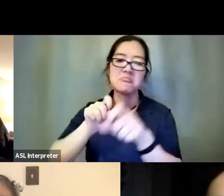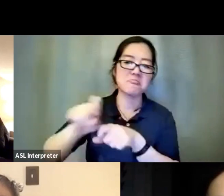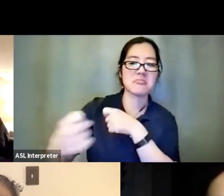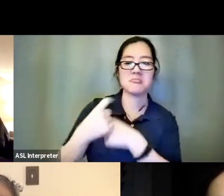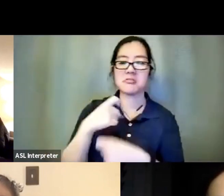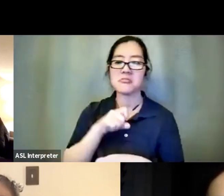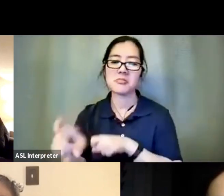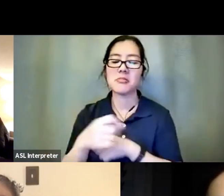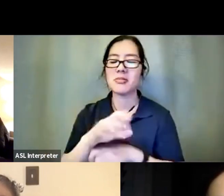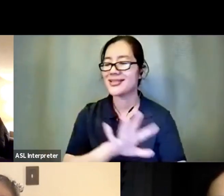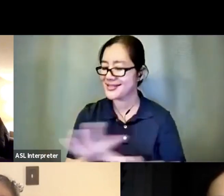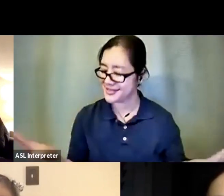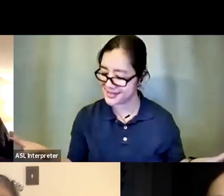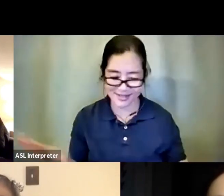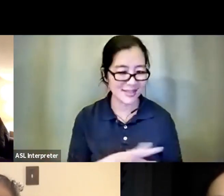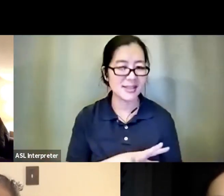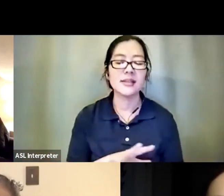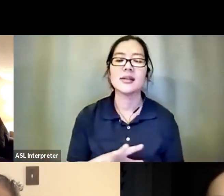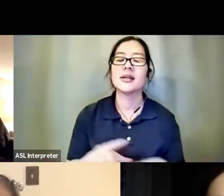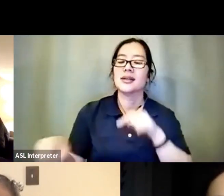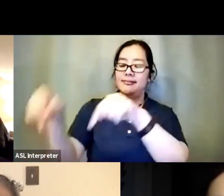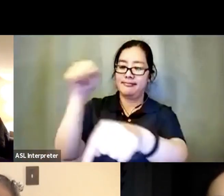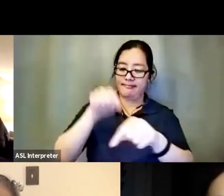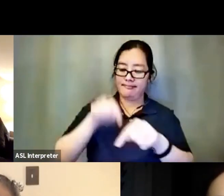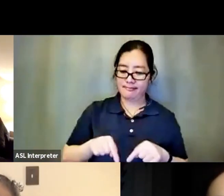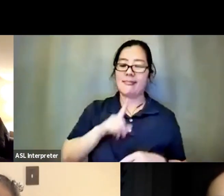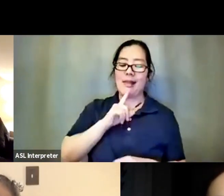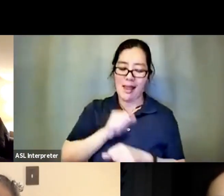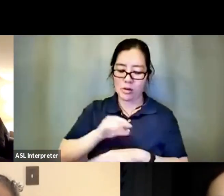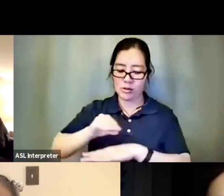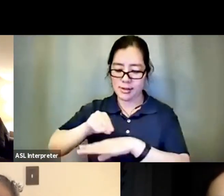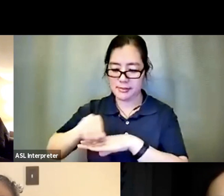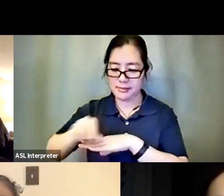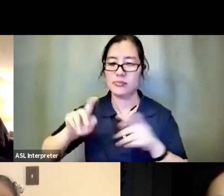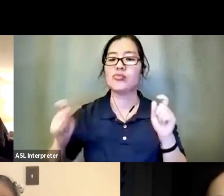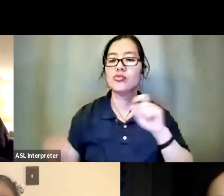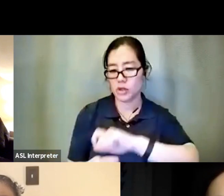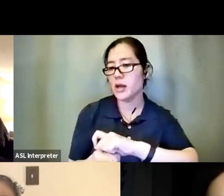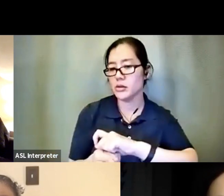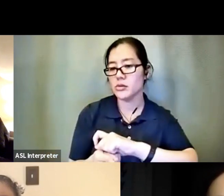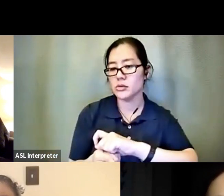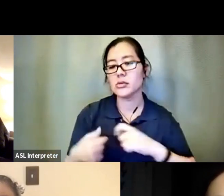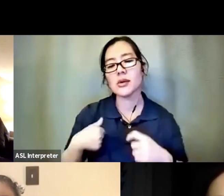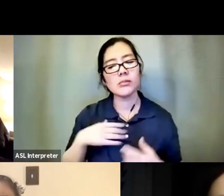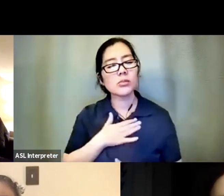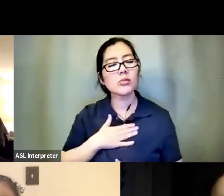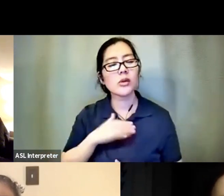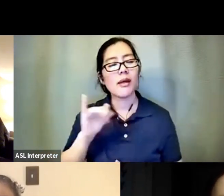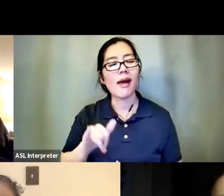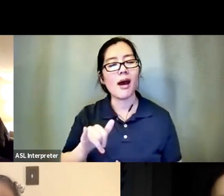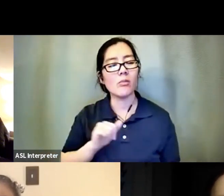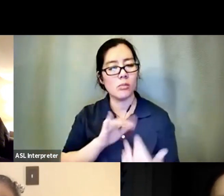let's be constructive about it. And so I appreciate that tactic. And then sometimes